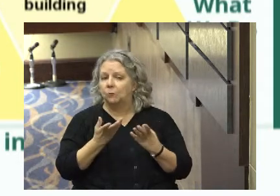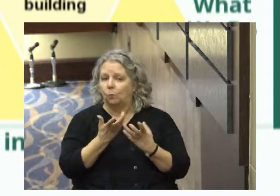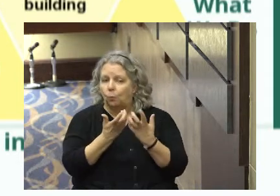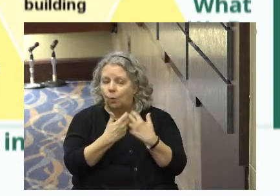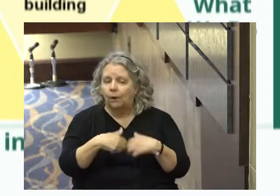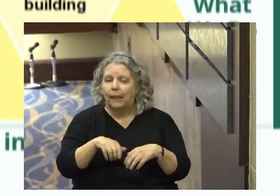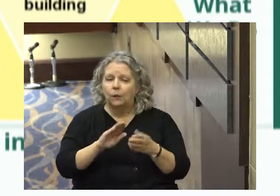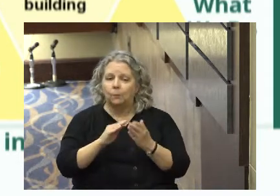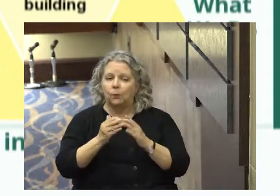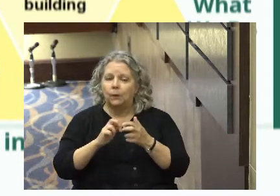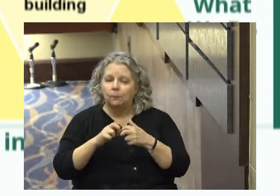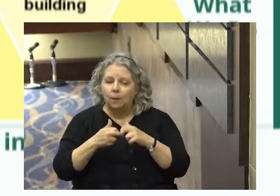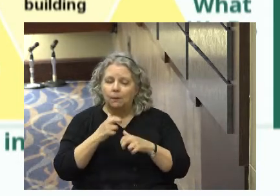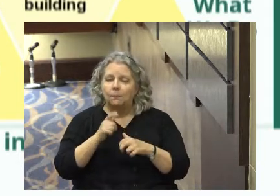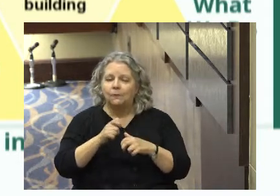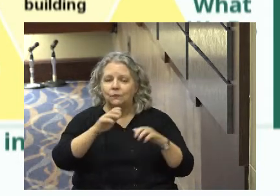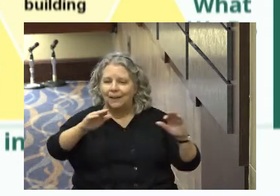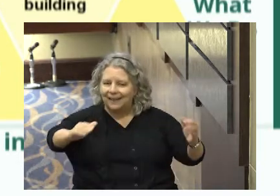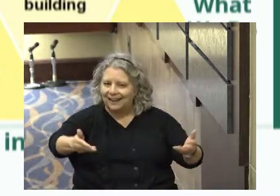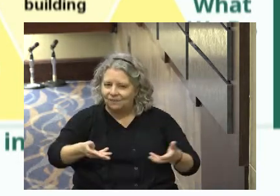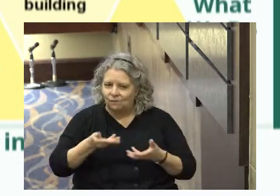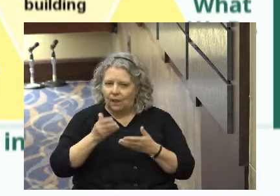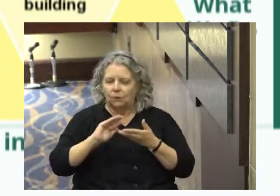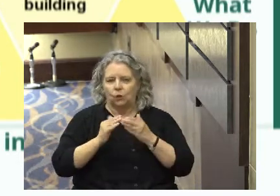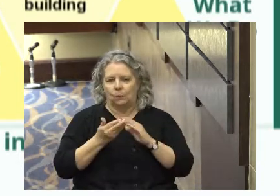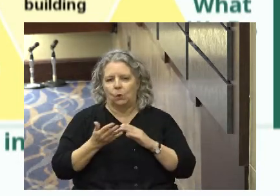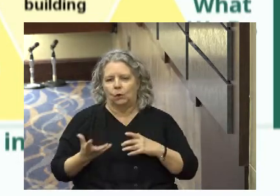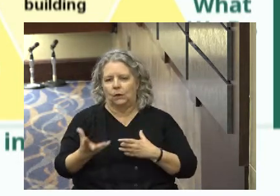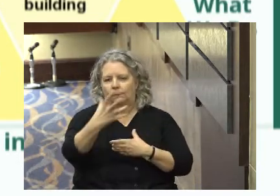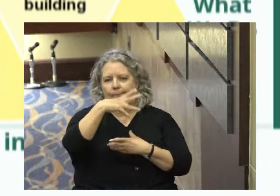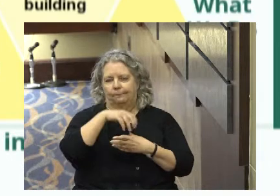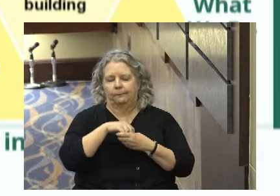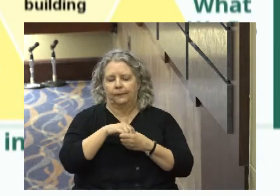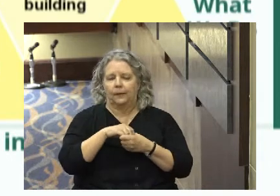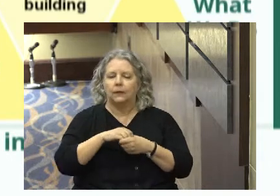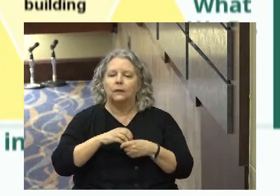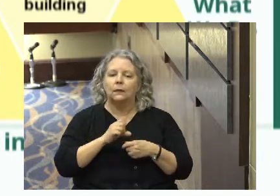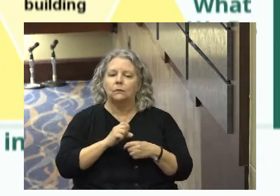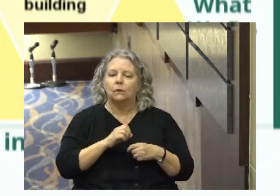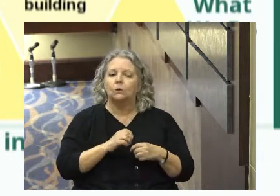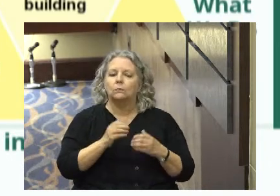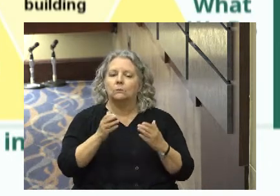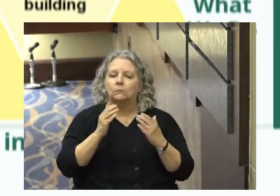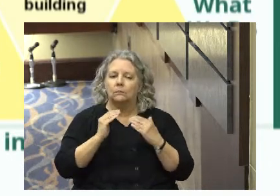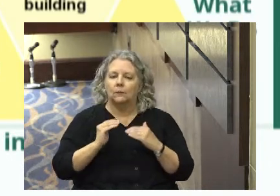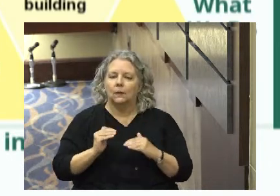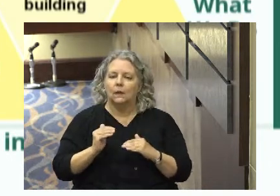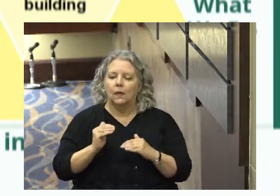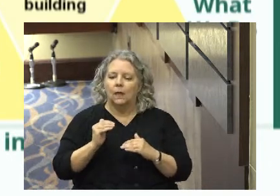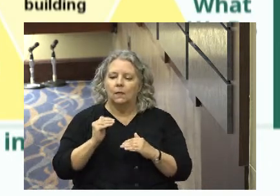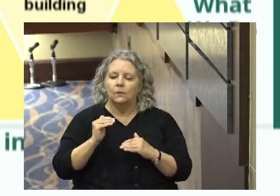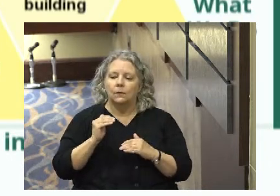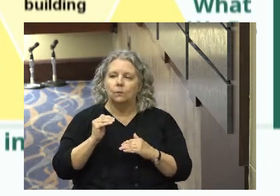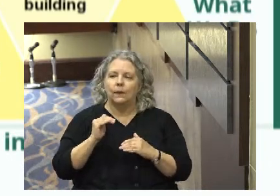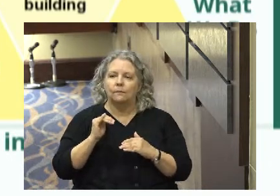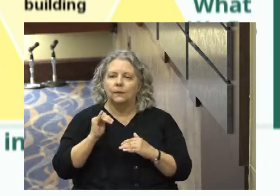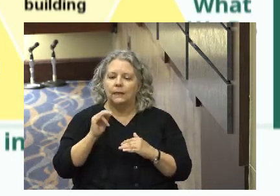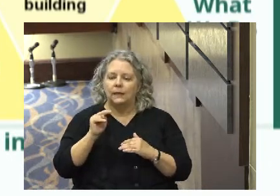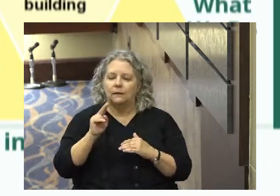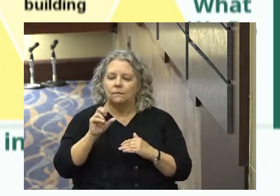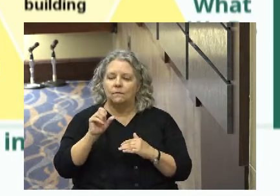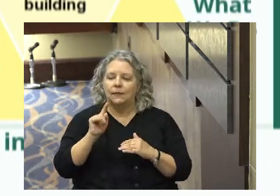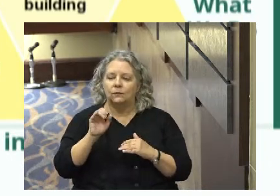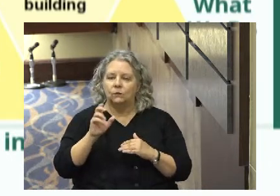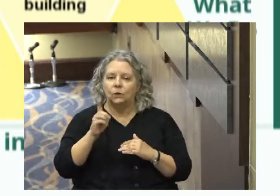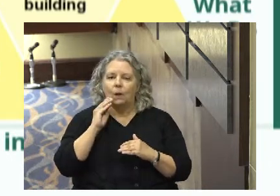our homeownership side. At the root of all healthy neighborhoods are invested homeowners. We believe that invested homeowners are the